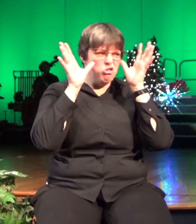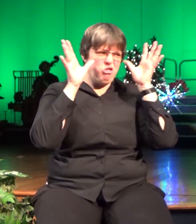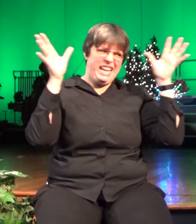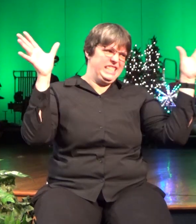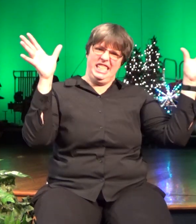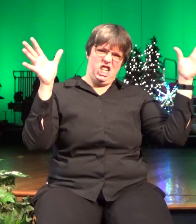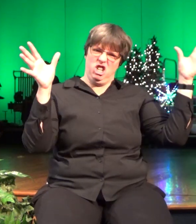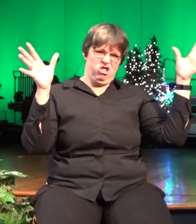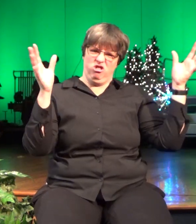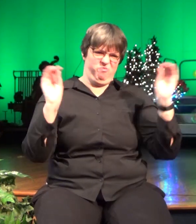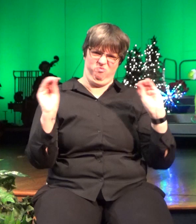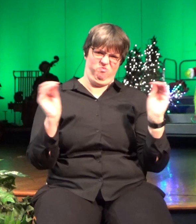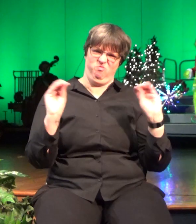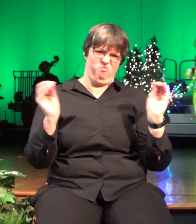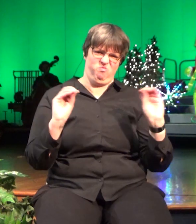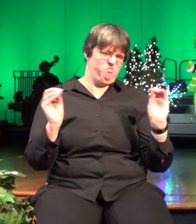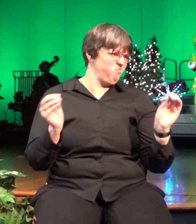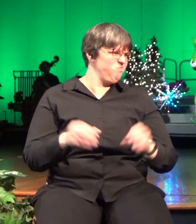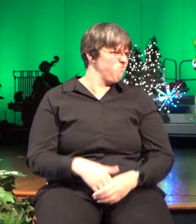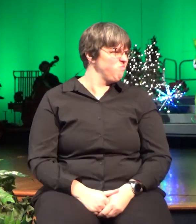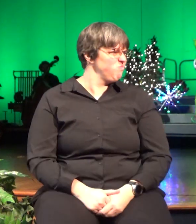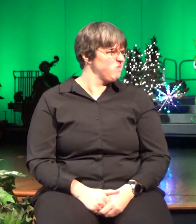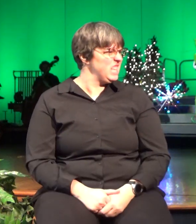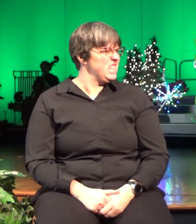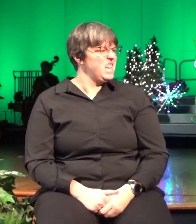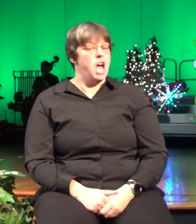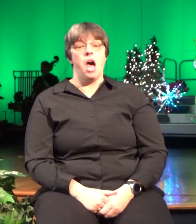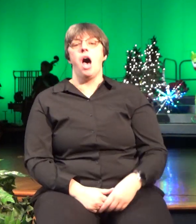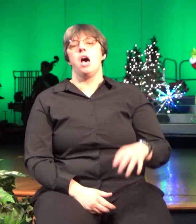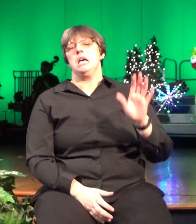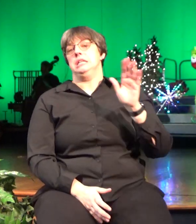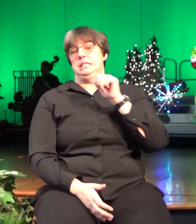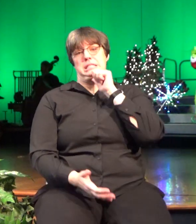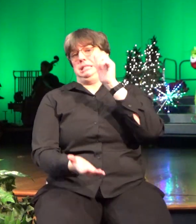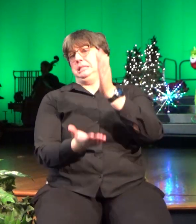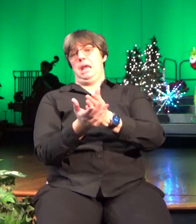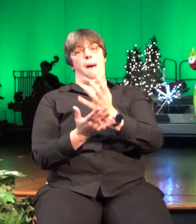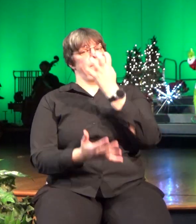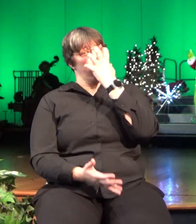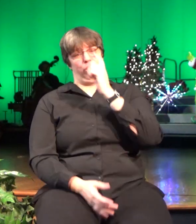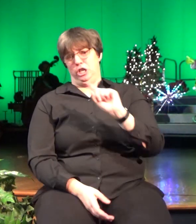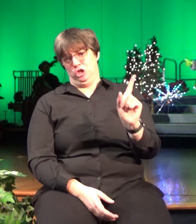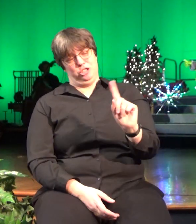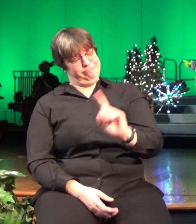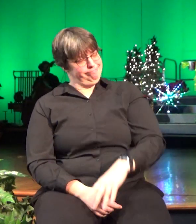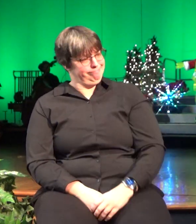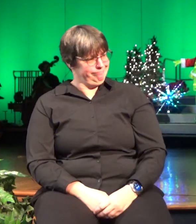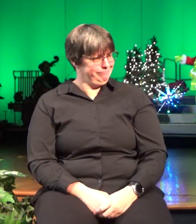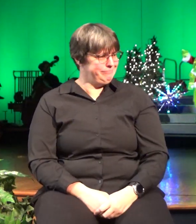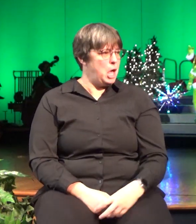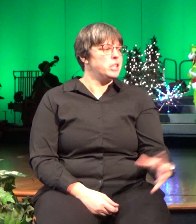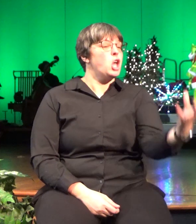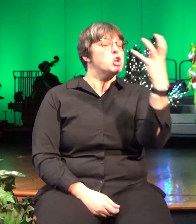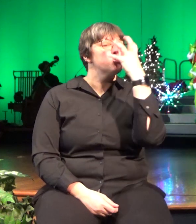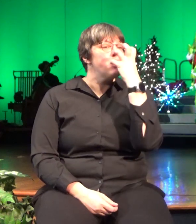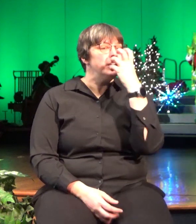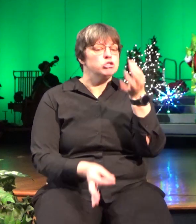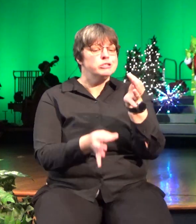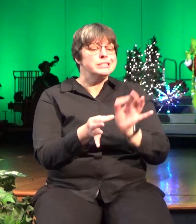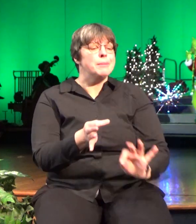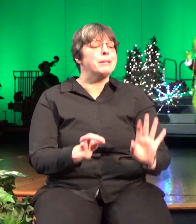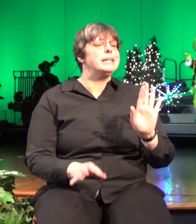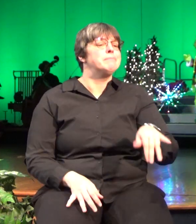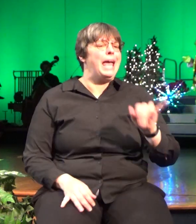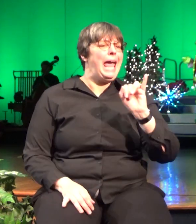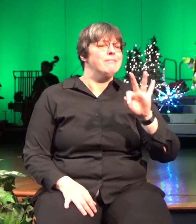are scarce, there was none to be found. That didn't stop old Grinch, no. The Grinch simply said,